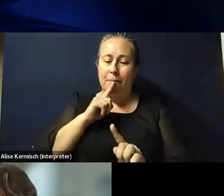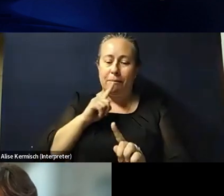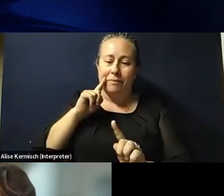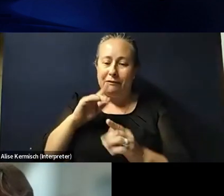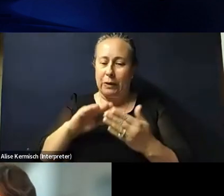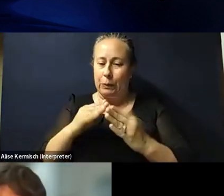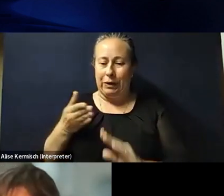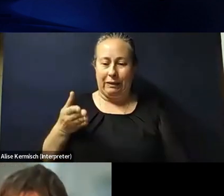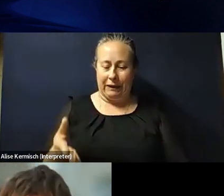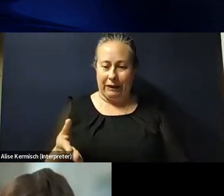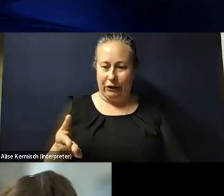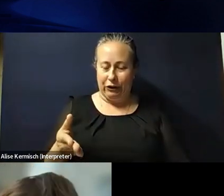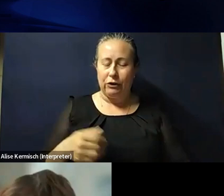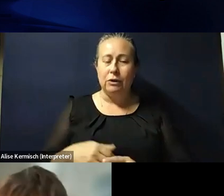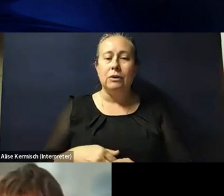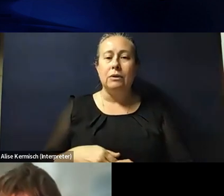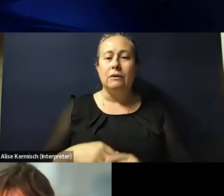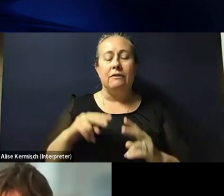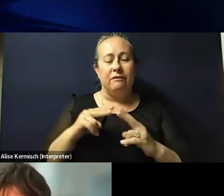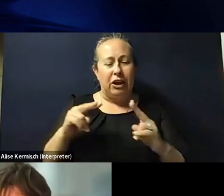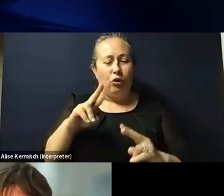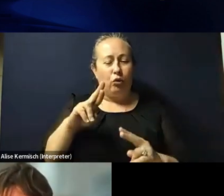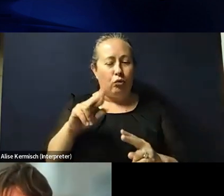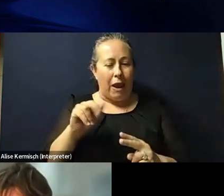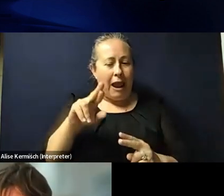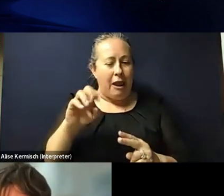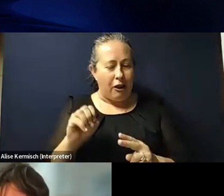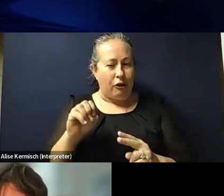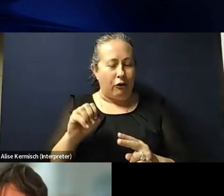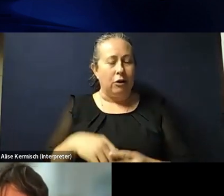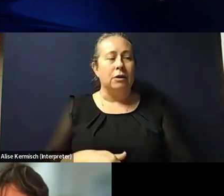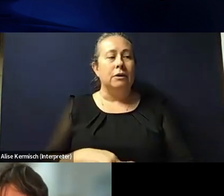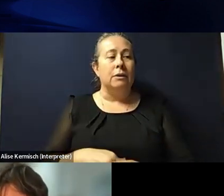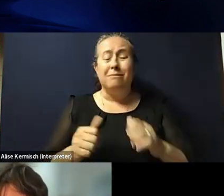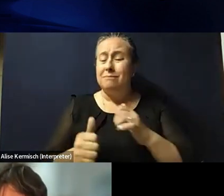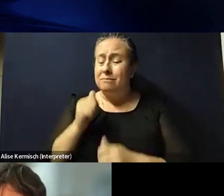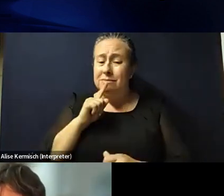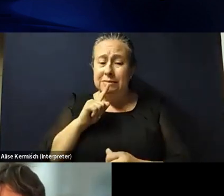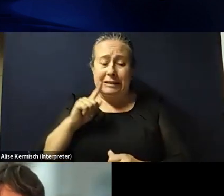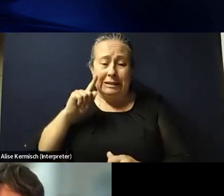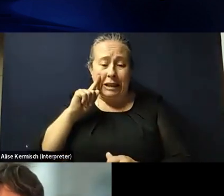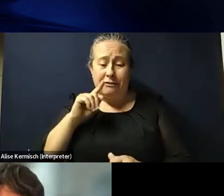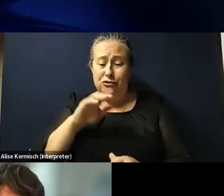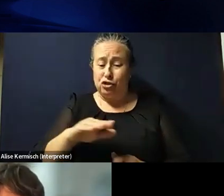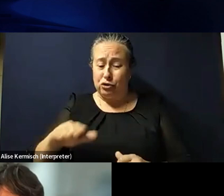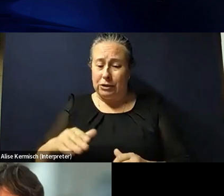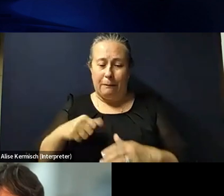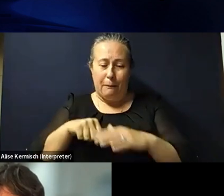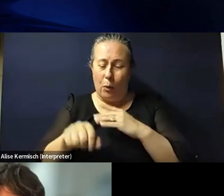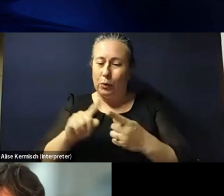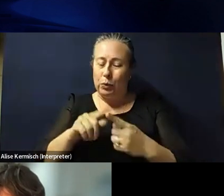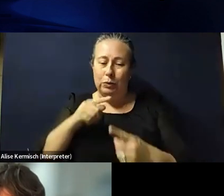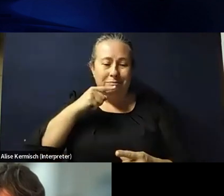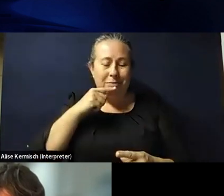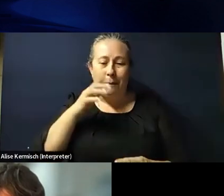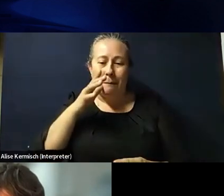there. Very, very rare to do that. So most deaf children are born to hearing parents, but hearing parents are